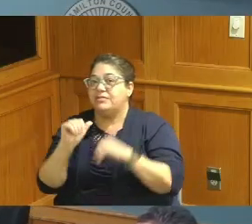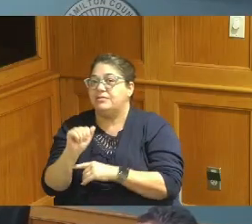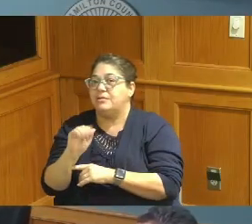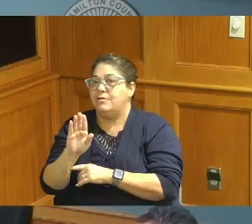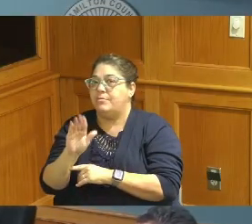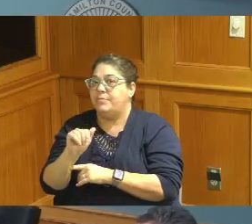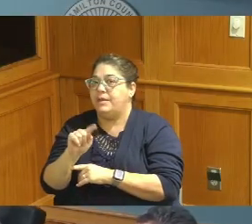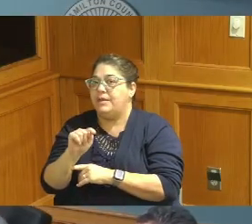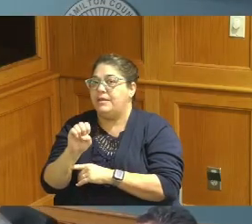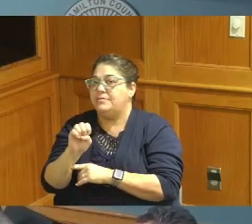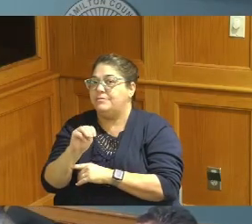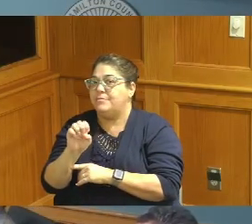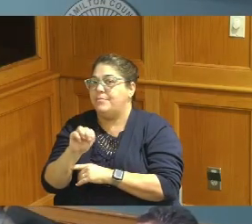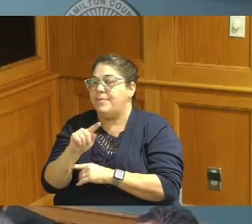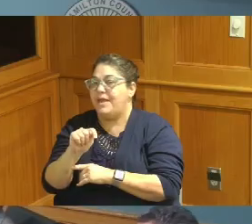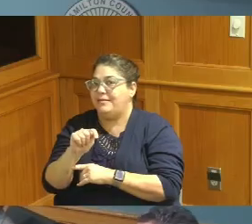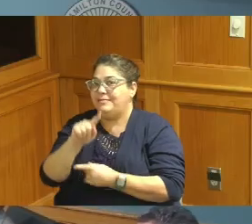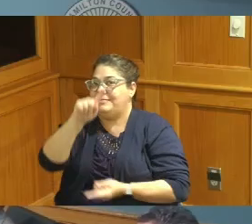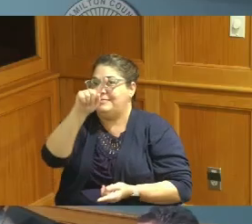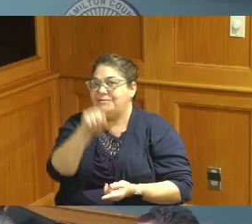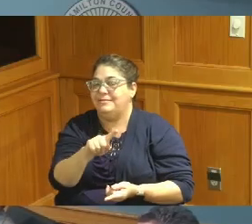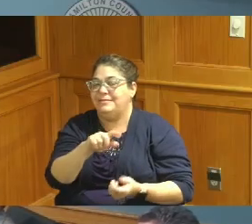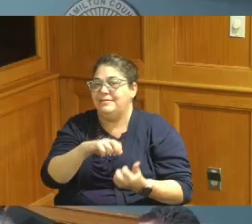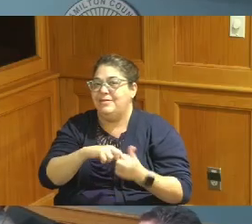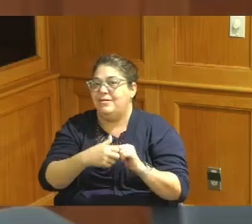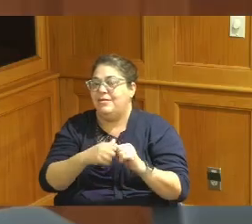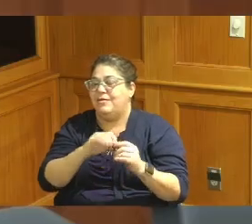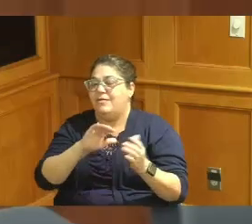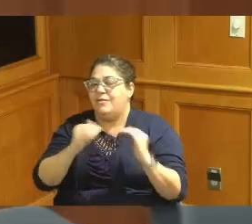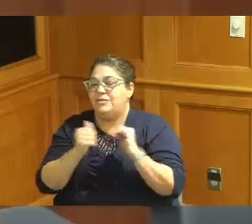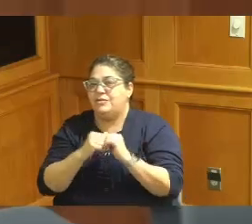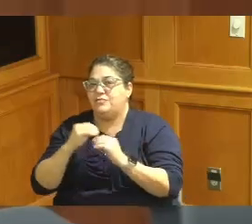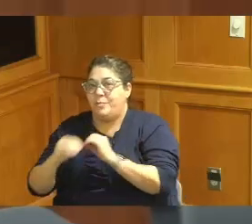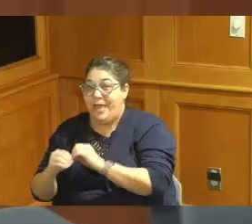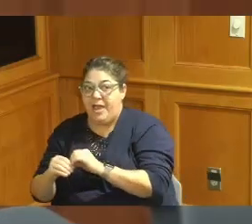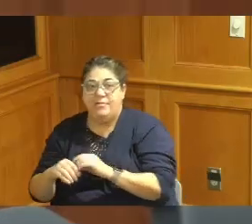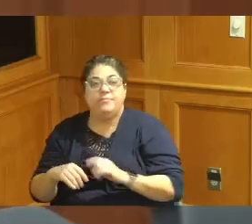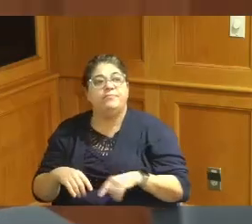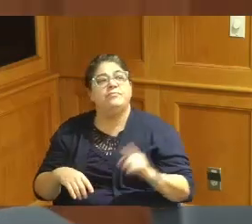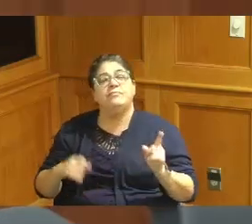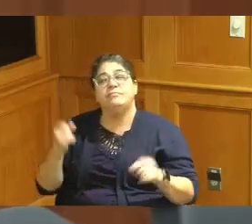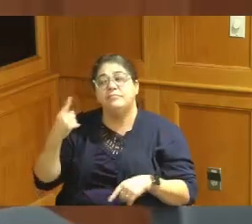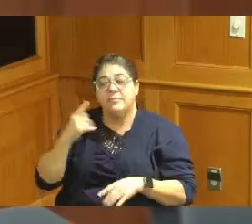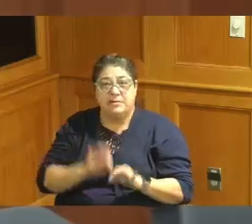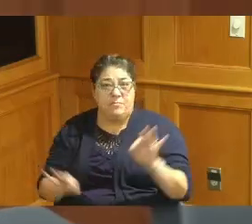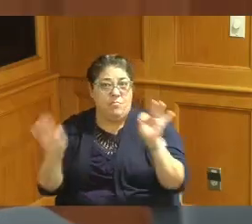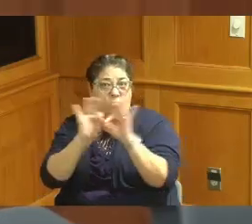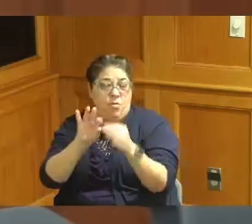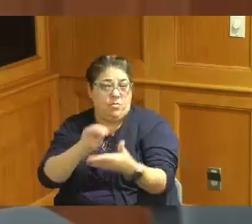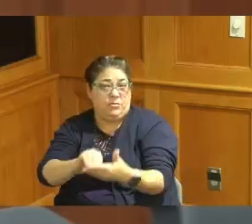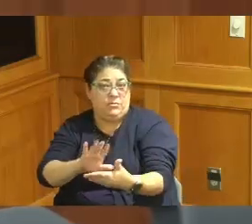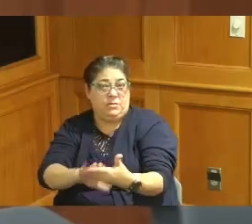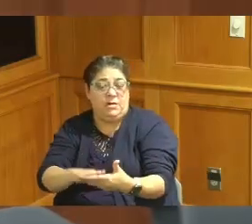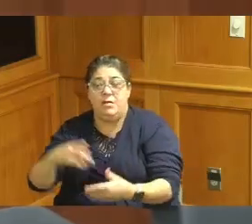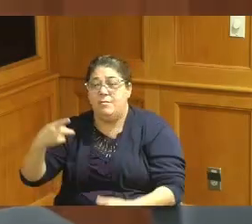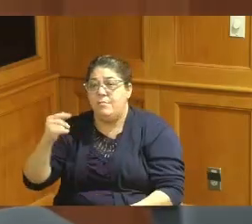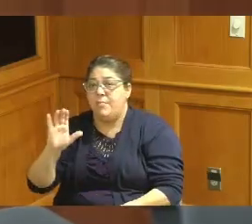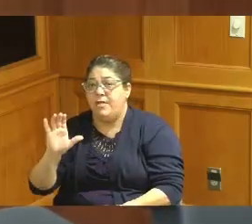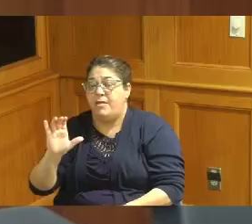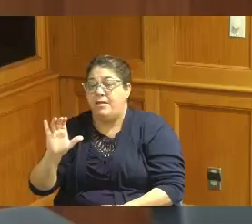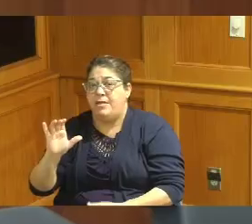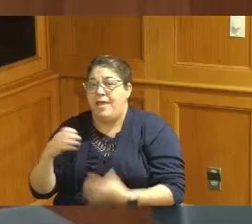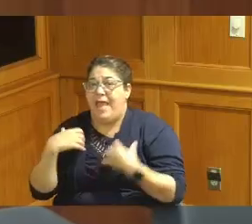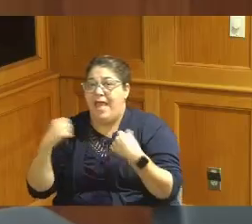You probably Come on want up. to, Yeah. So I'll start while Lachey walks up. But so this program, this is an important note, right? What public health often does